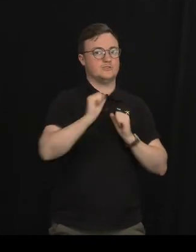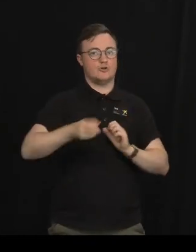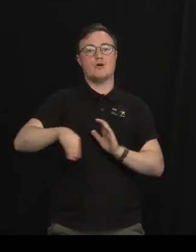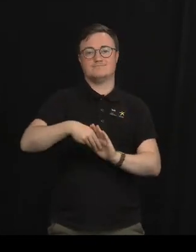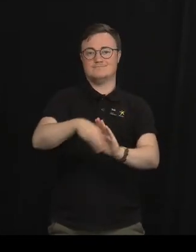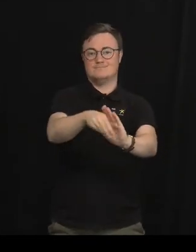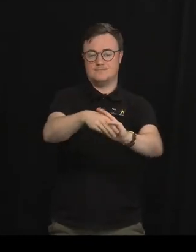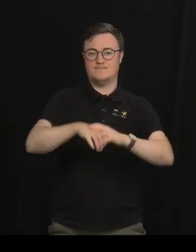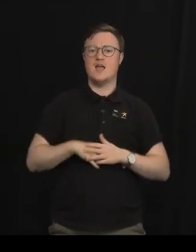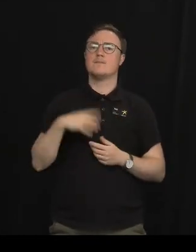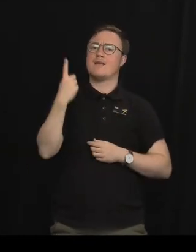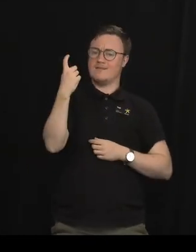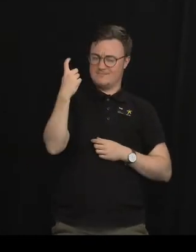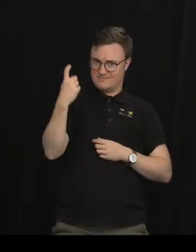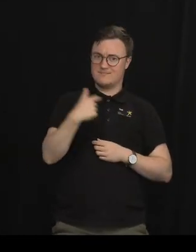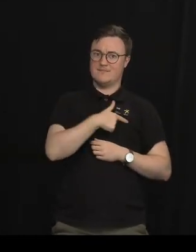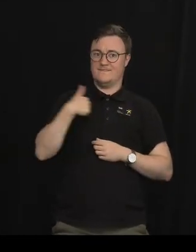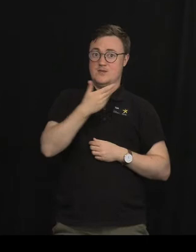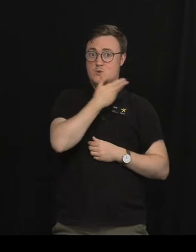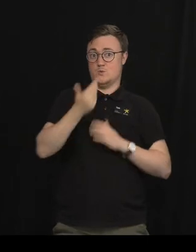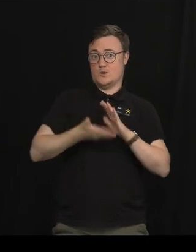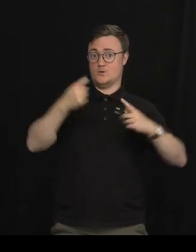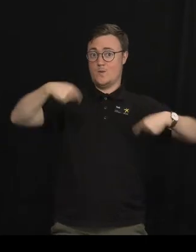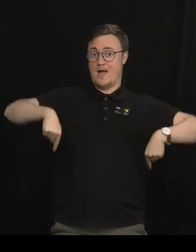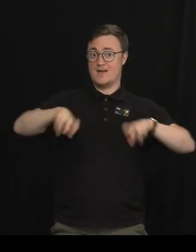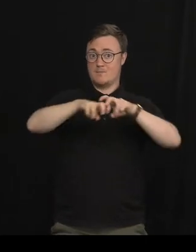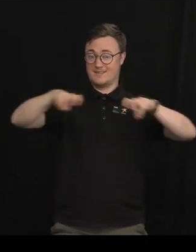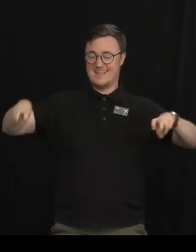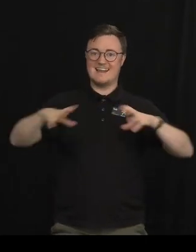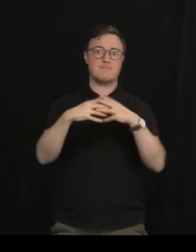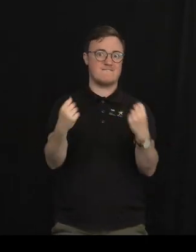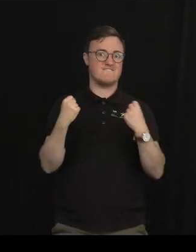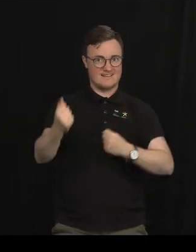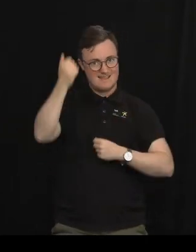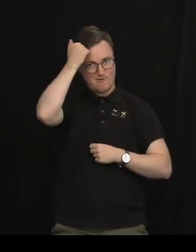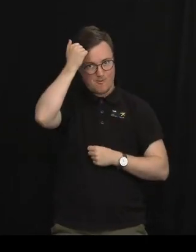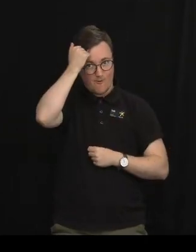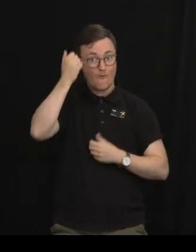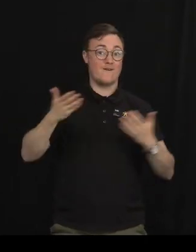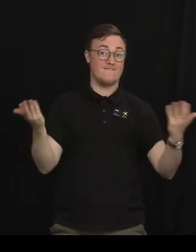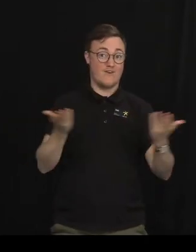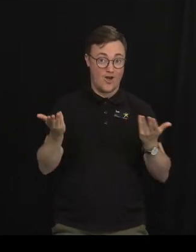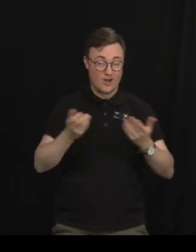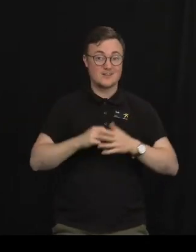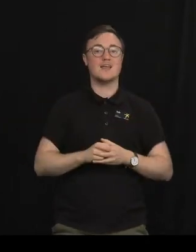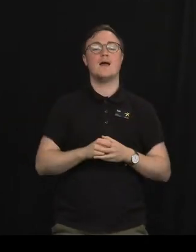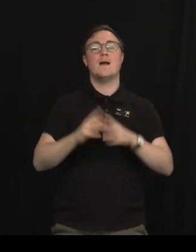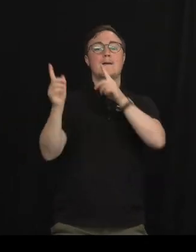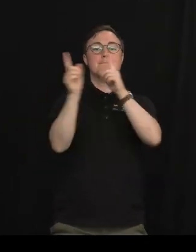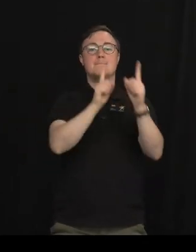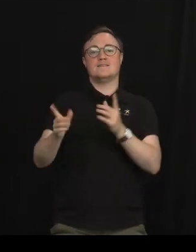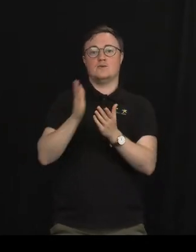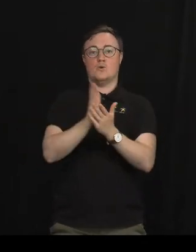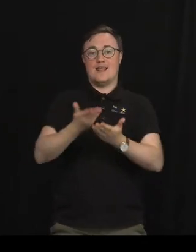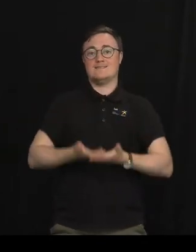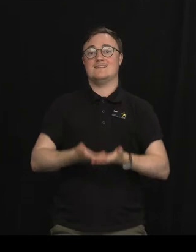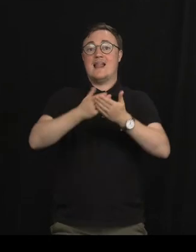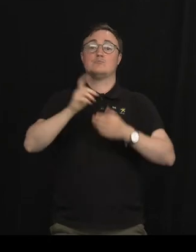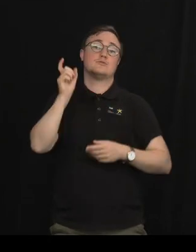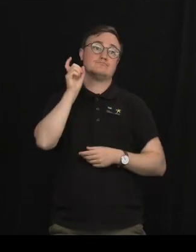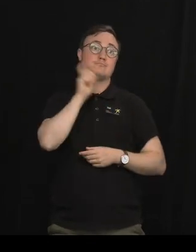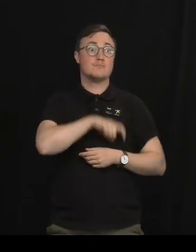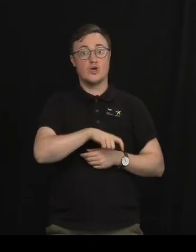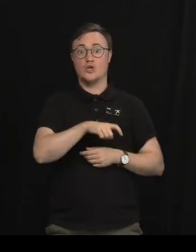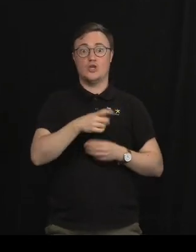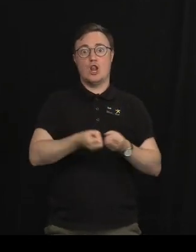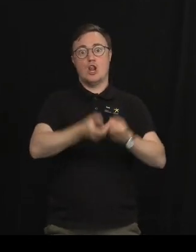that was not pointed out in the panel, but which is important to always remember, is that humanitarian aid will never sort this out. We have